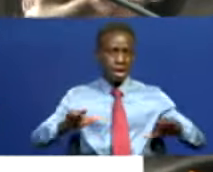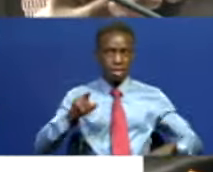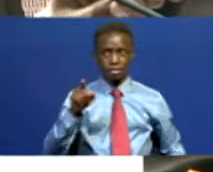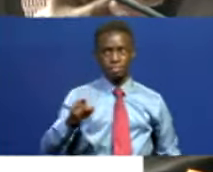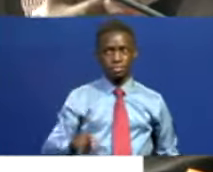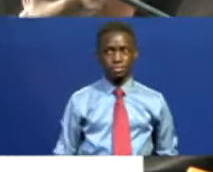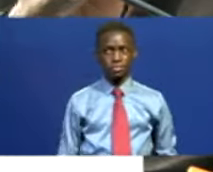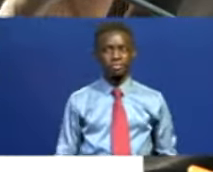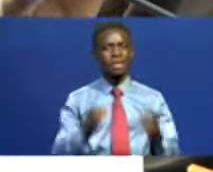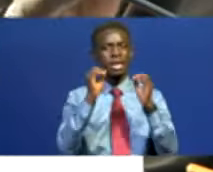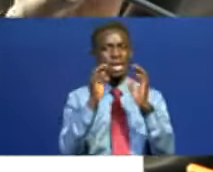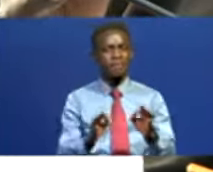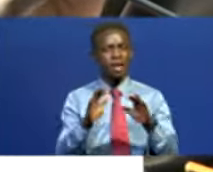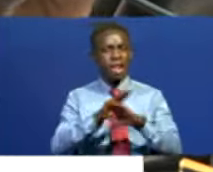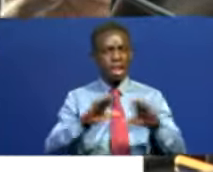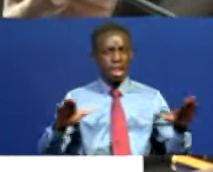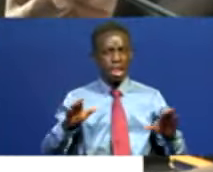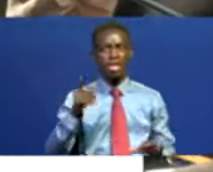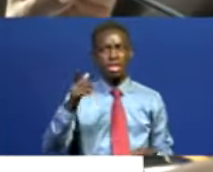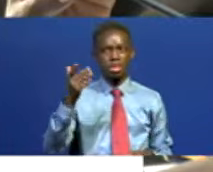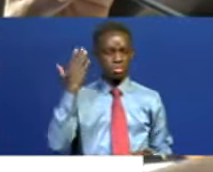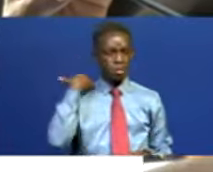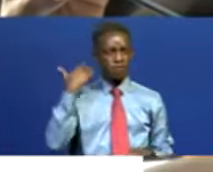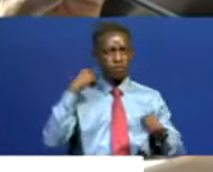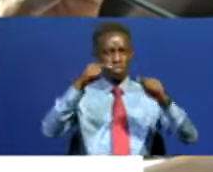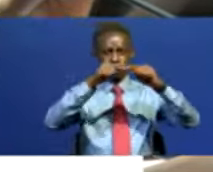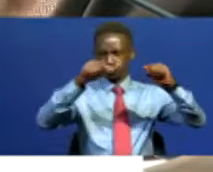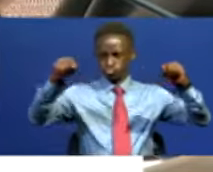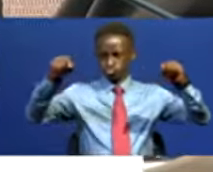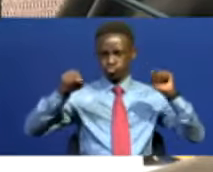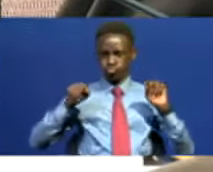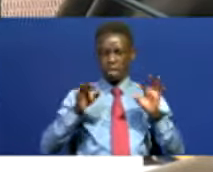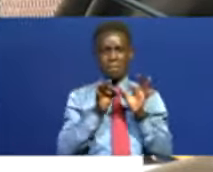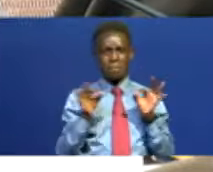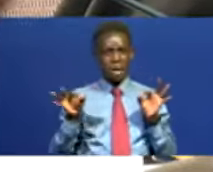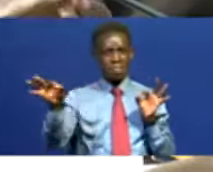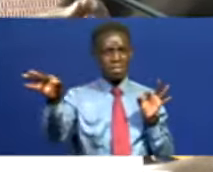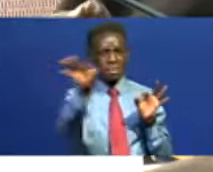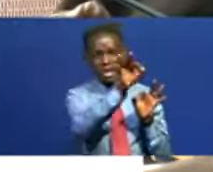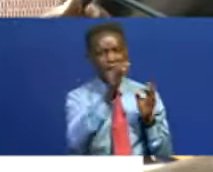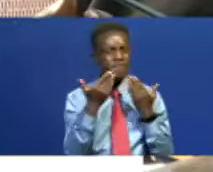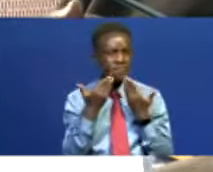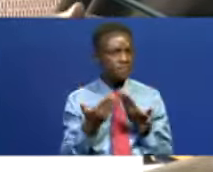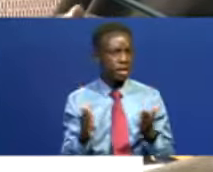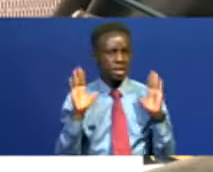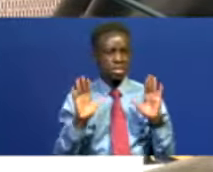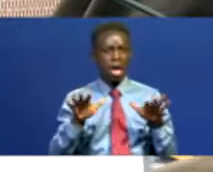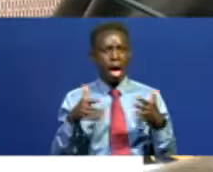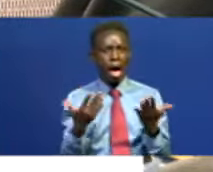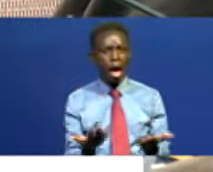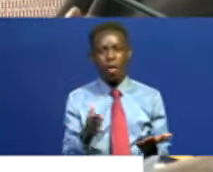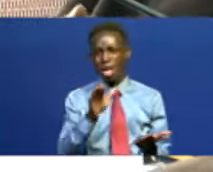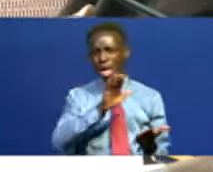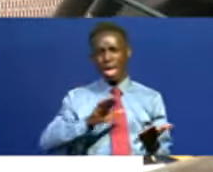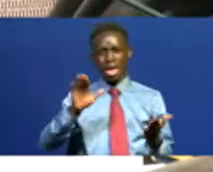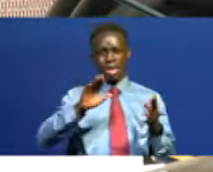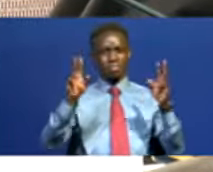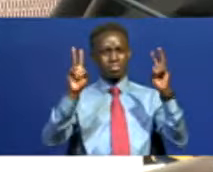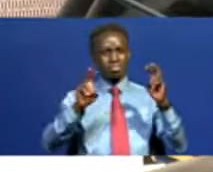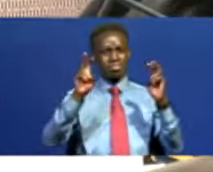was squarely airport land, then how does the issue of compensating again?